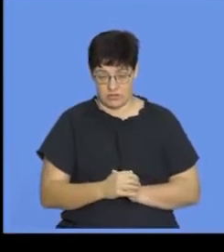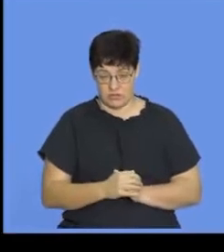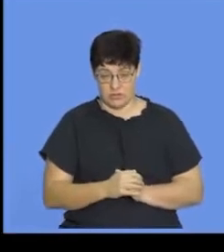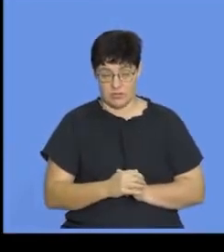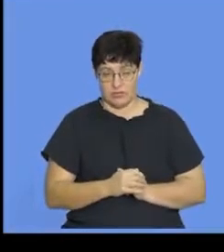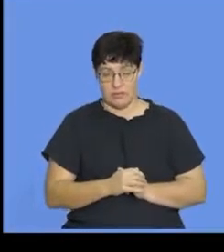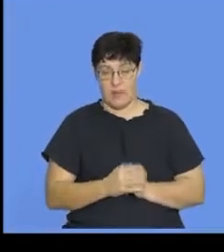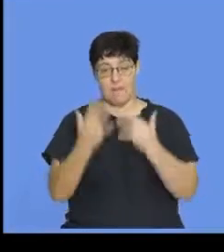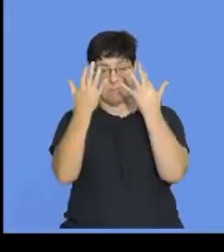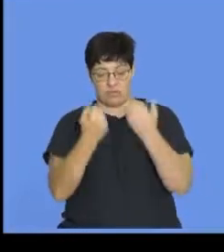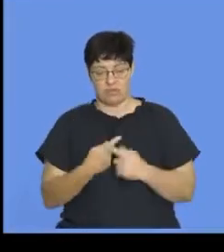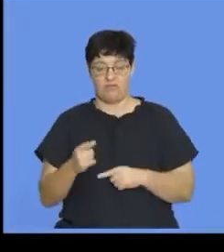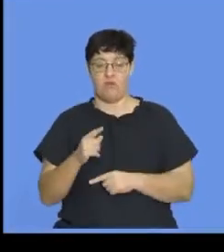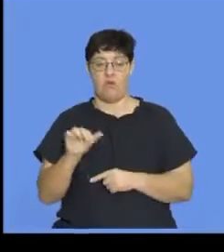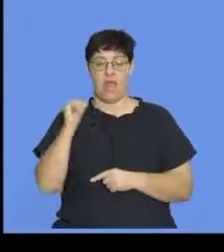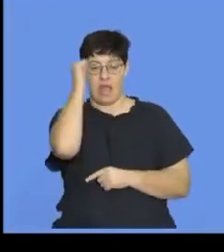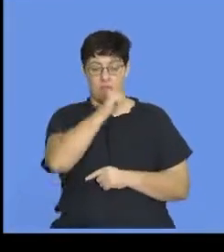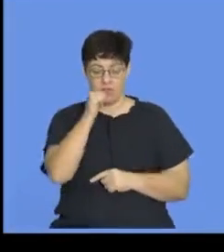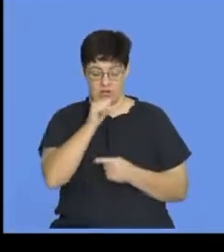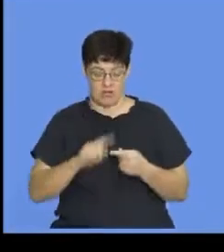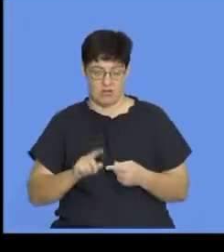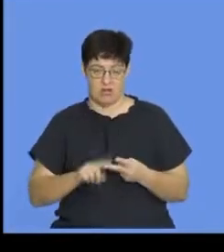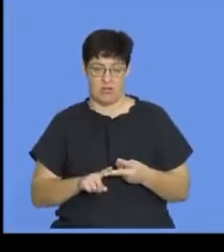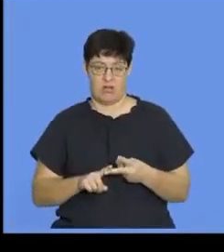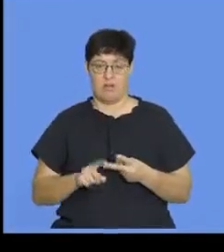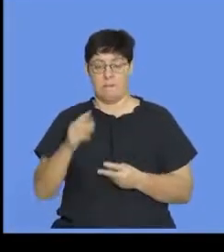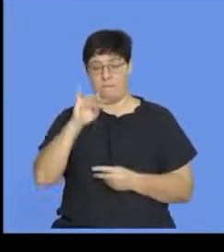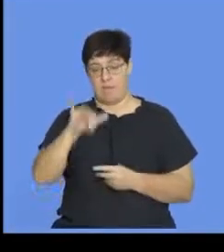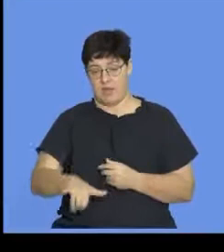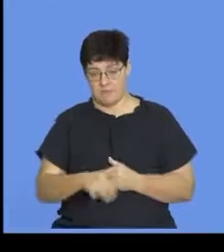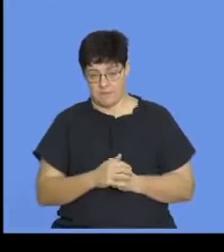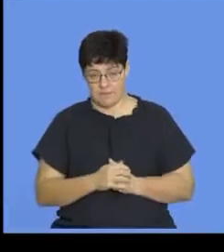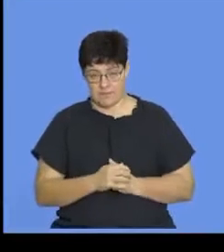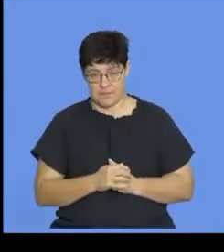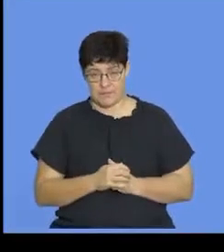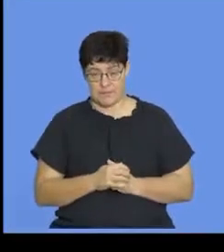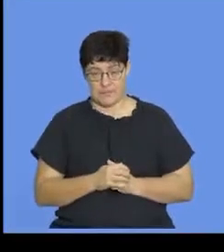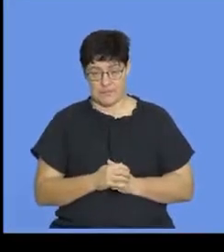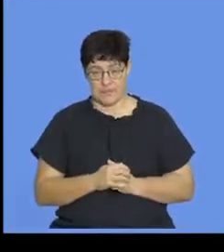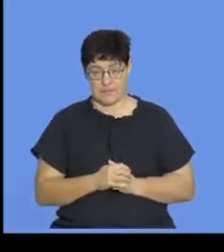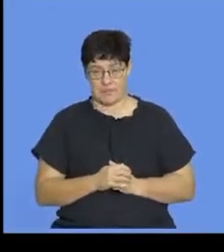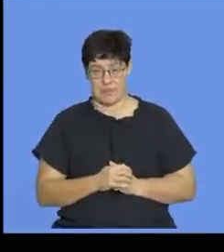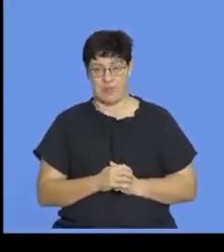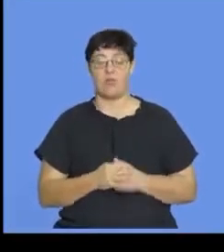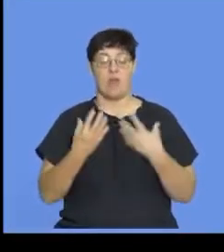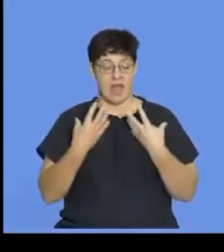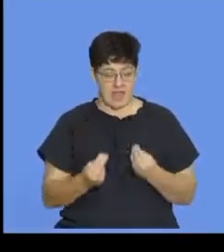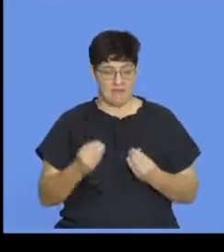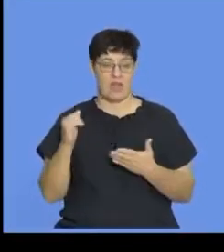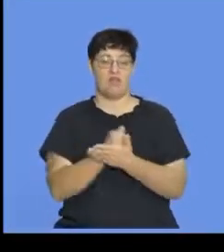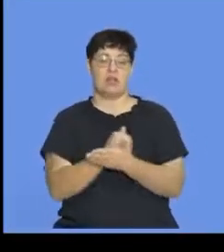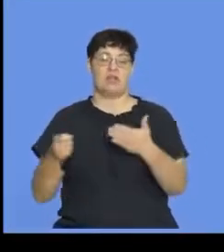budgeted for April and May. So once again, we have our credit